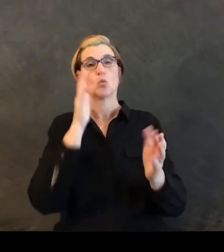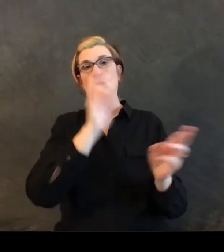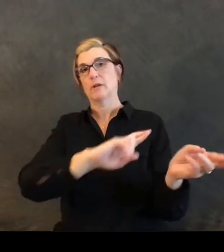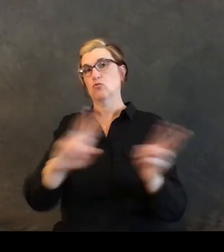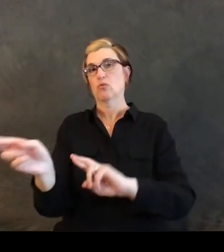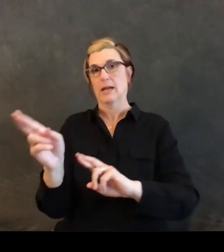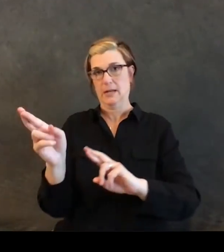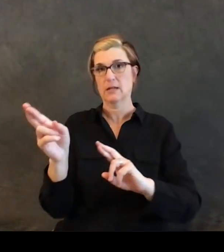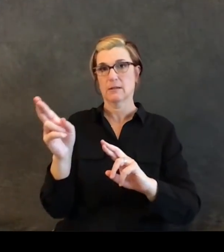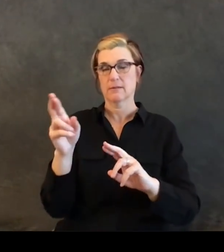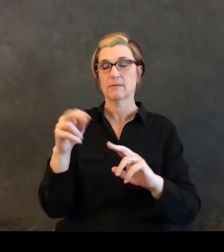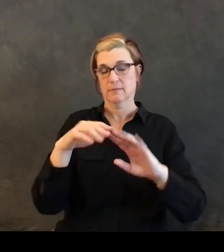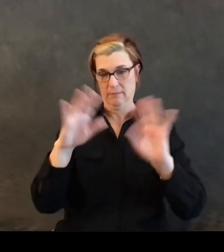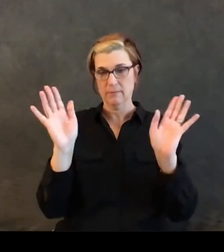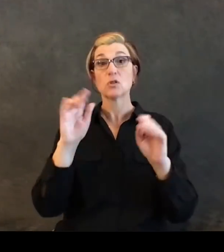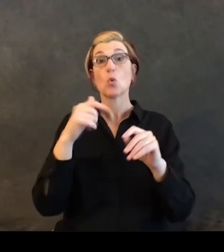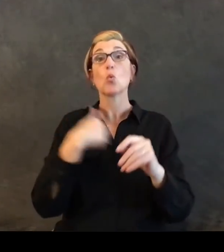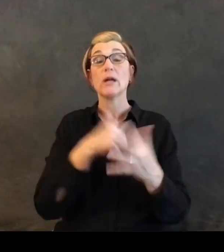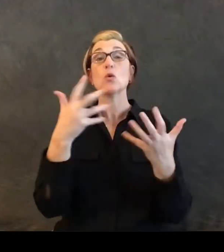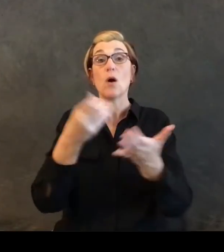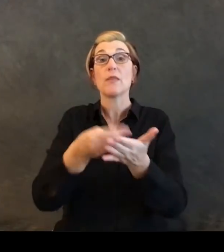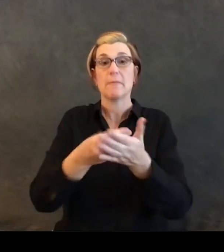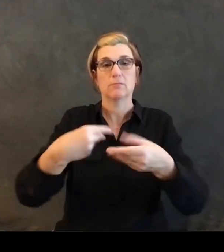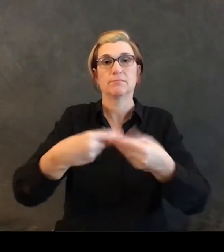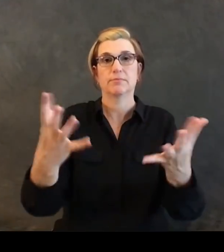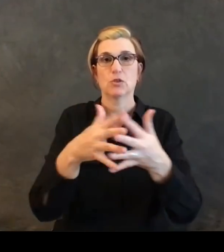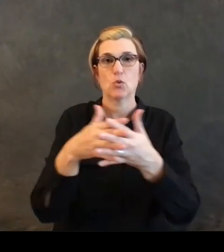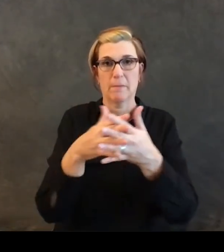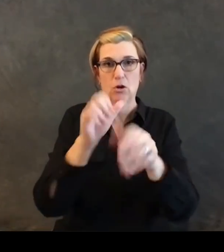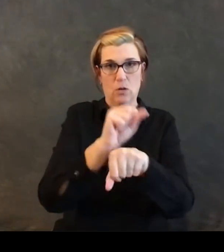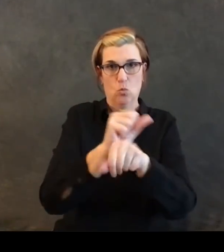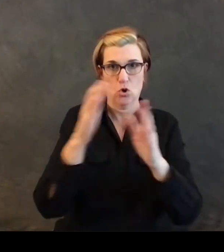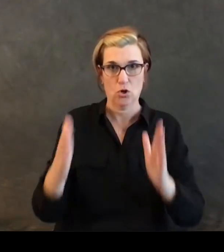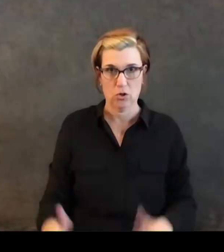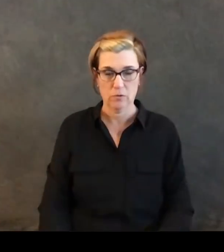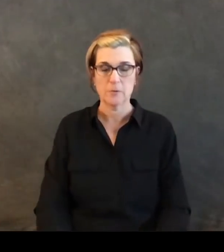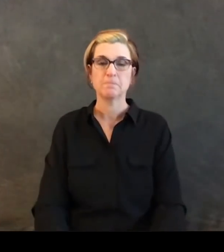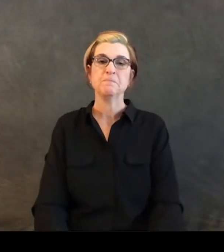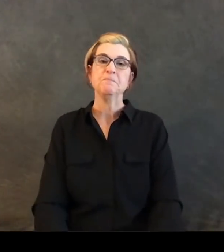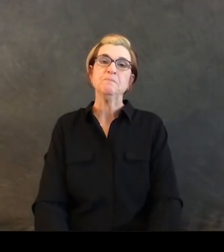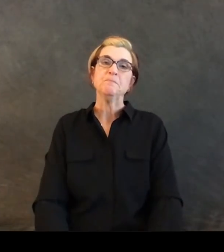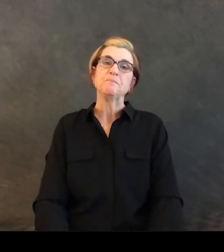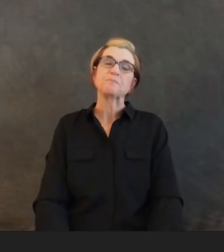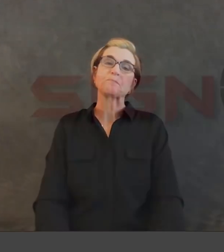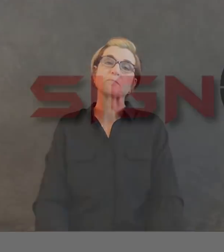the importance of this. The one good thing when you think about that, people are going to get actually